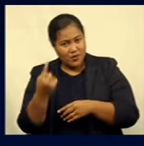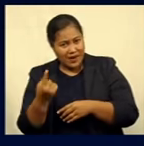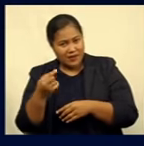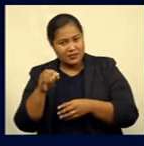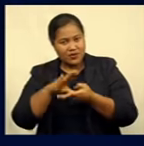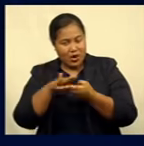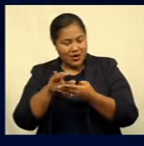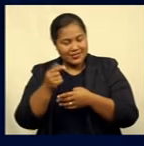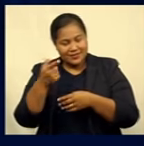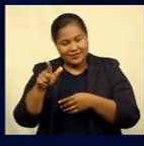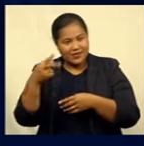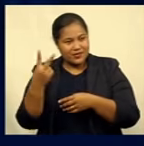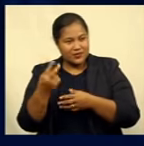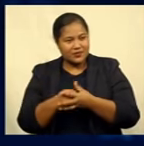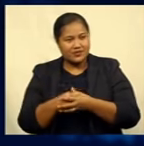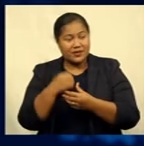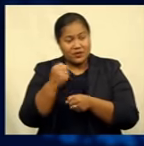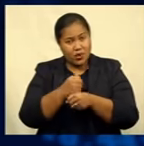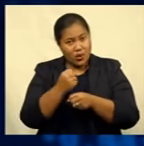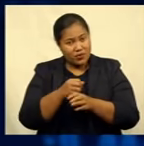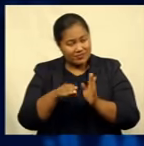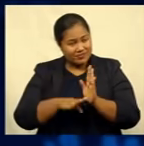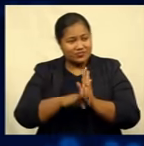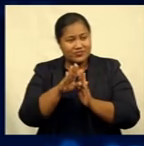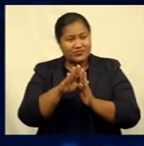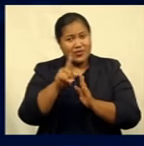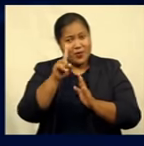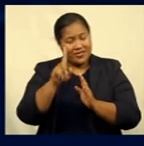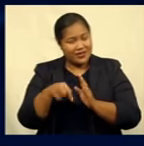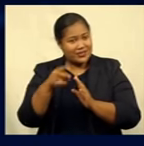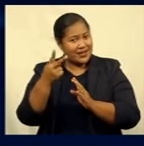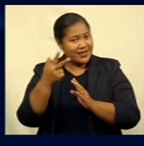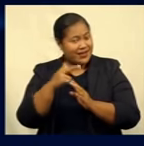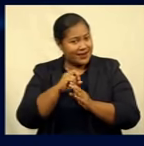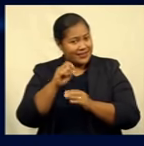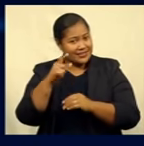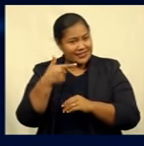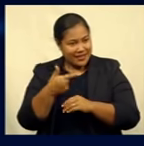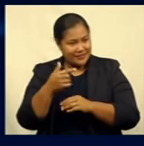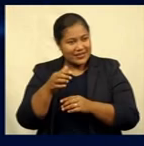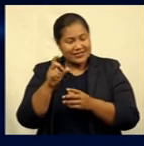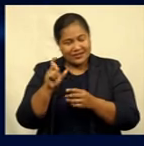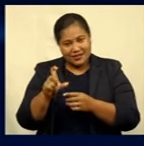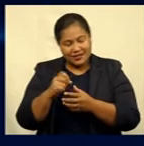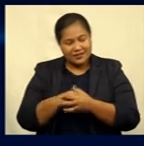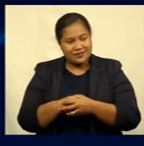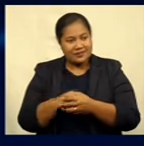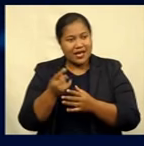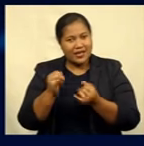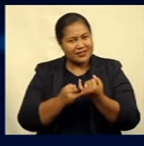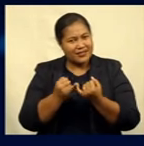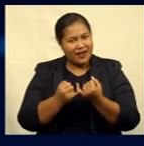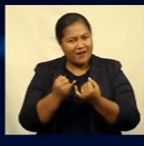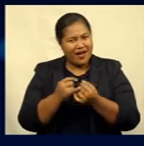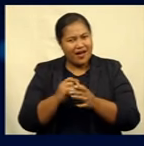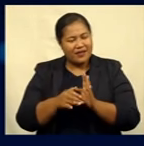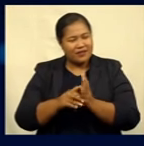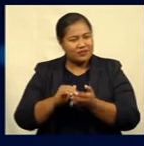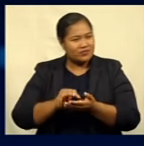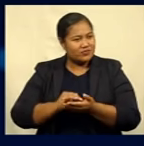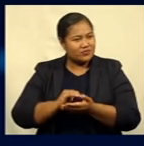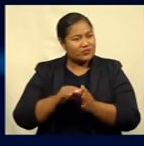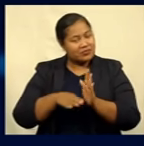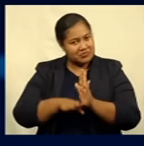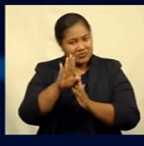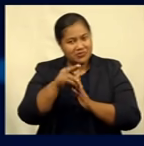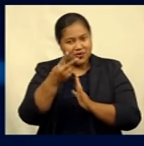$71.72 a barrel. Gold was up to 1,807 cents an ounce, and silver increased to